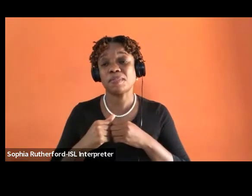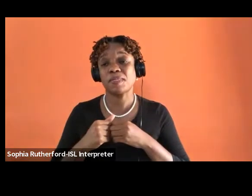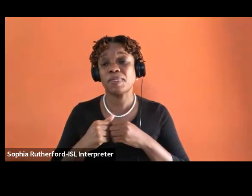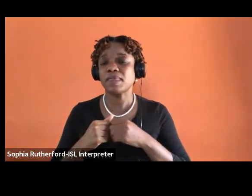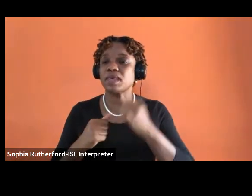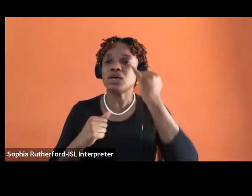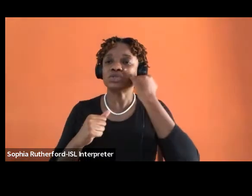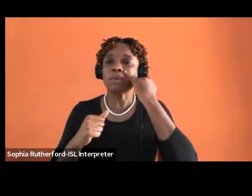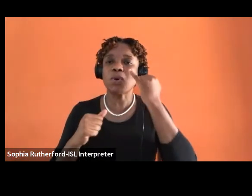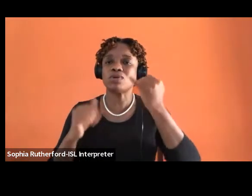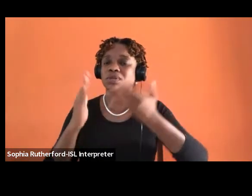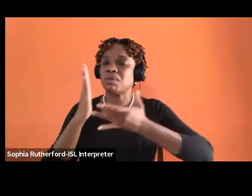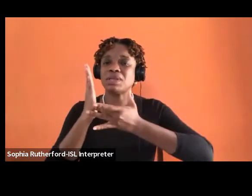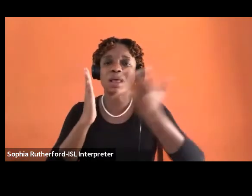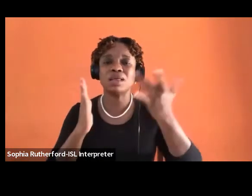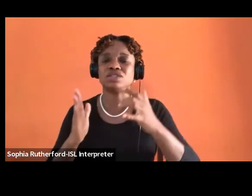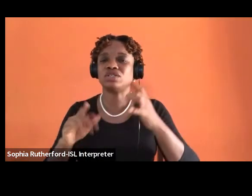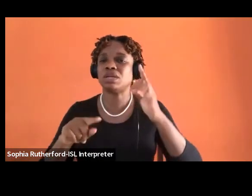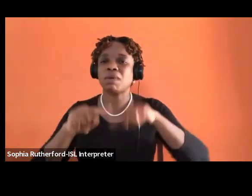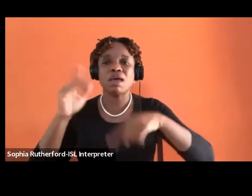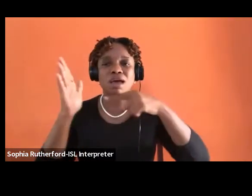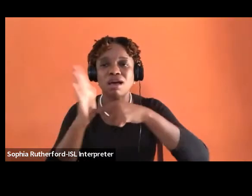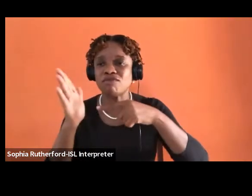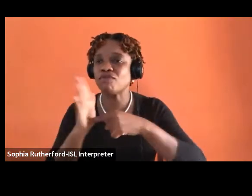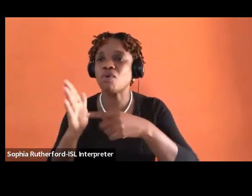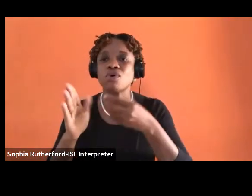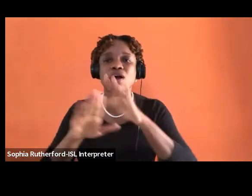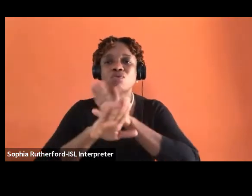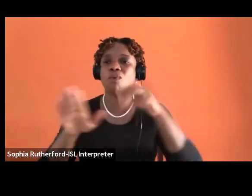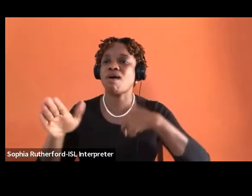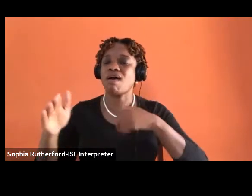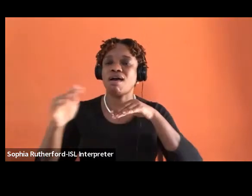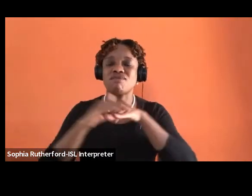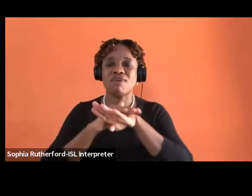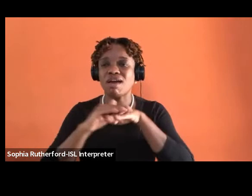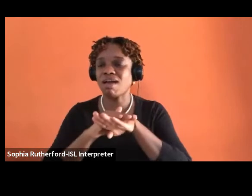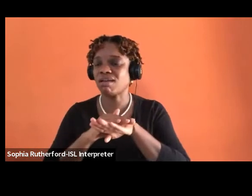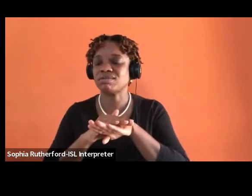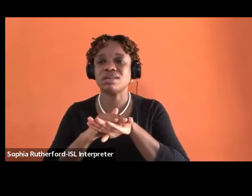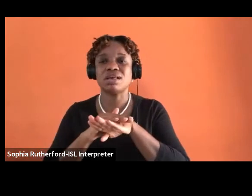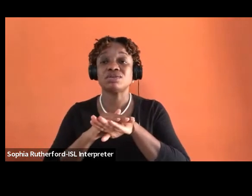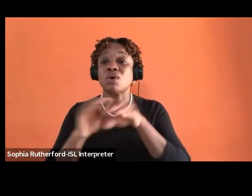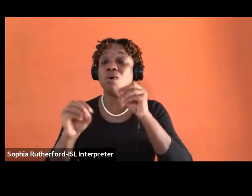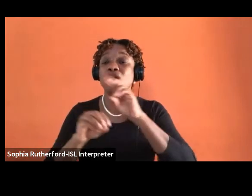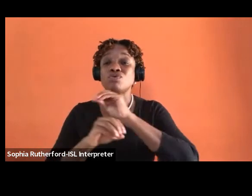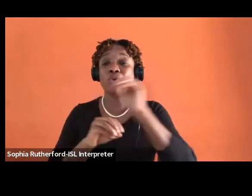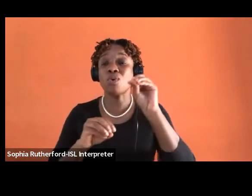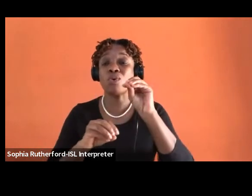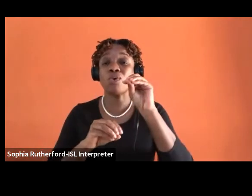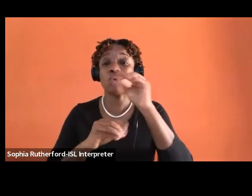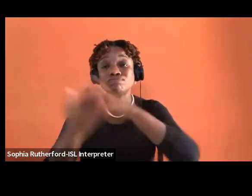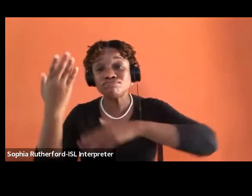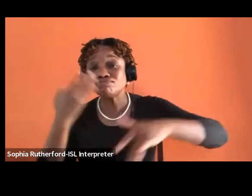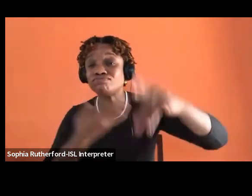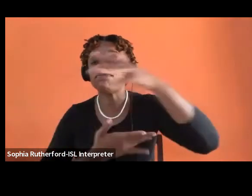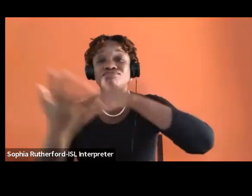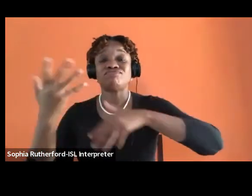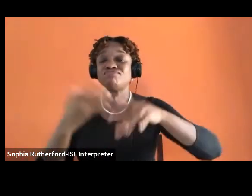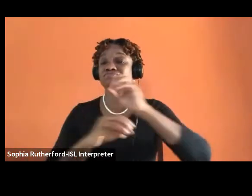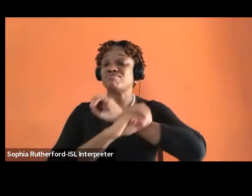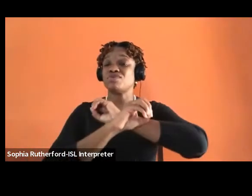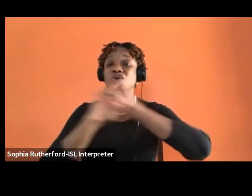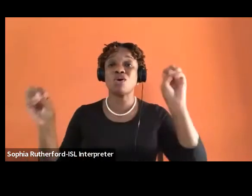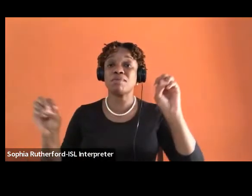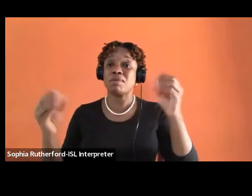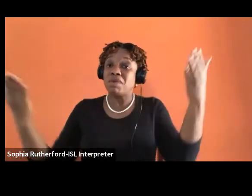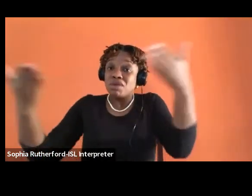to technology experience limited or no social interaction with their peers here and abroad,